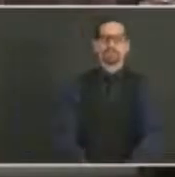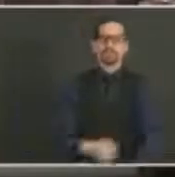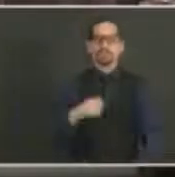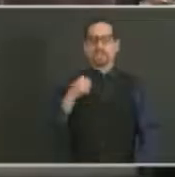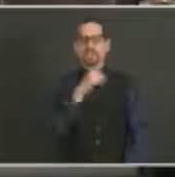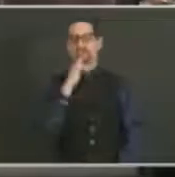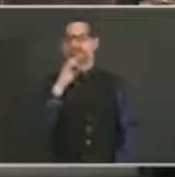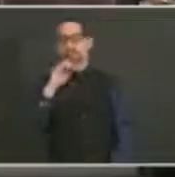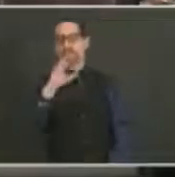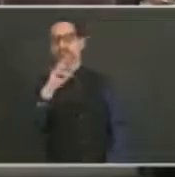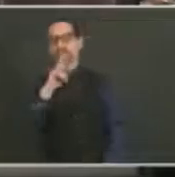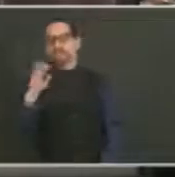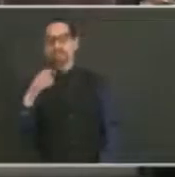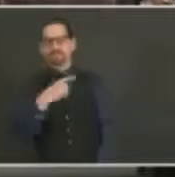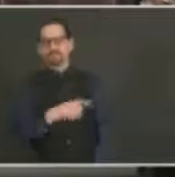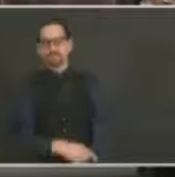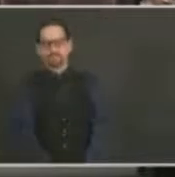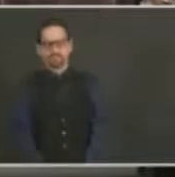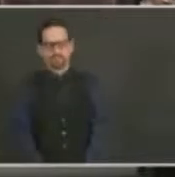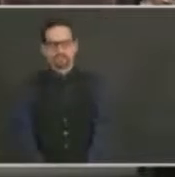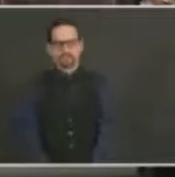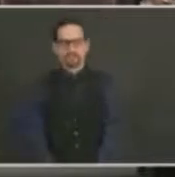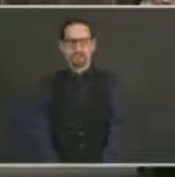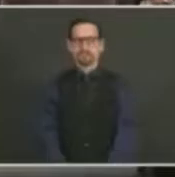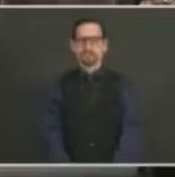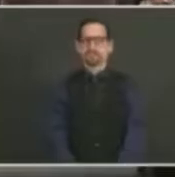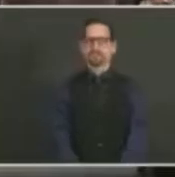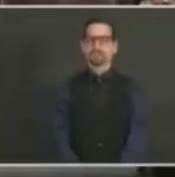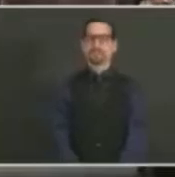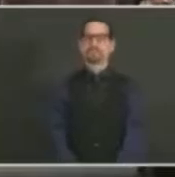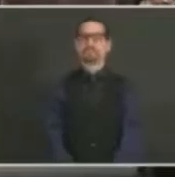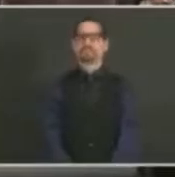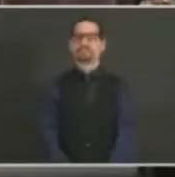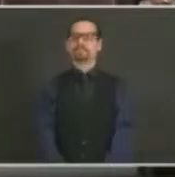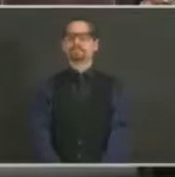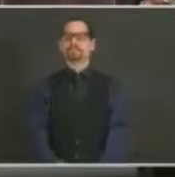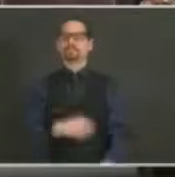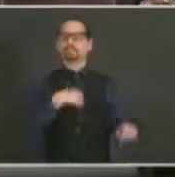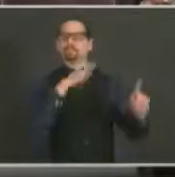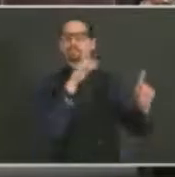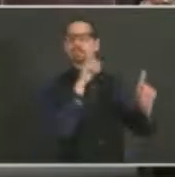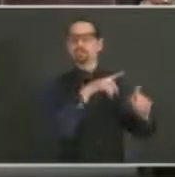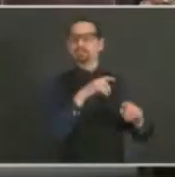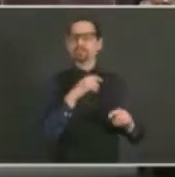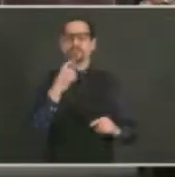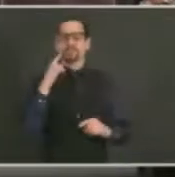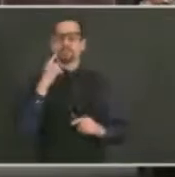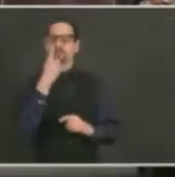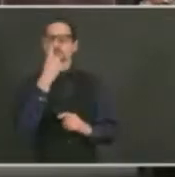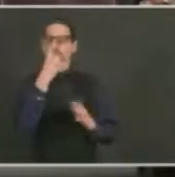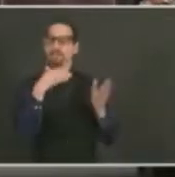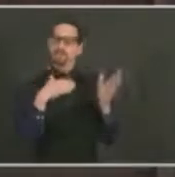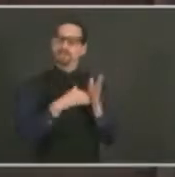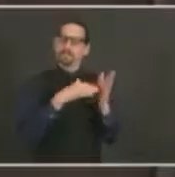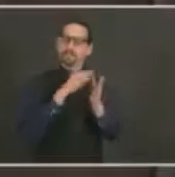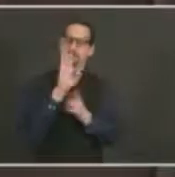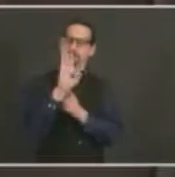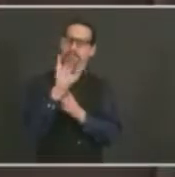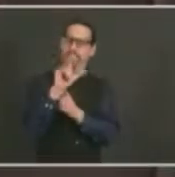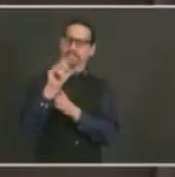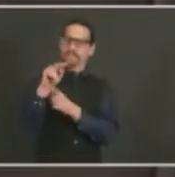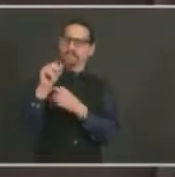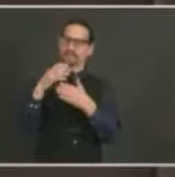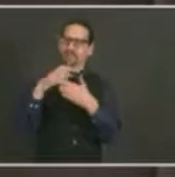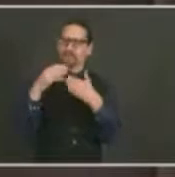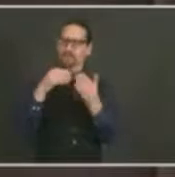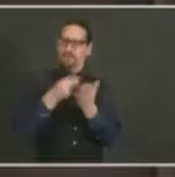Excuse me, Craig. Despite a $1 billion plus cash infusion by the federal government, clearly not enough